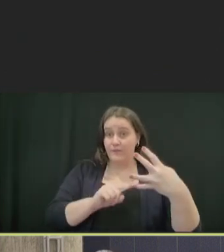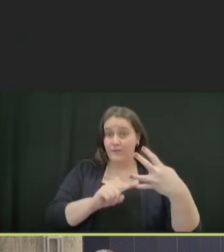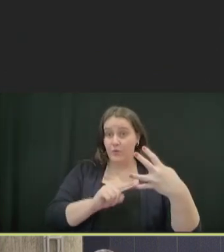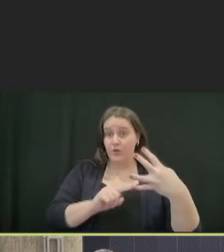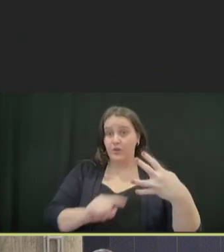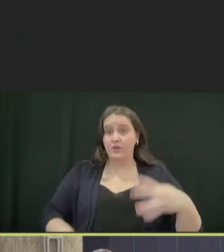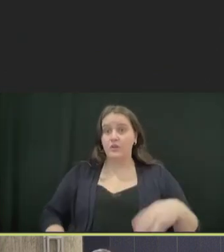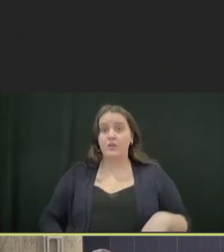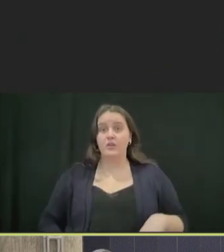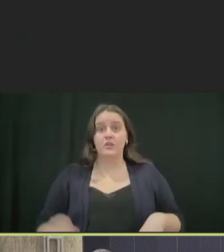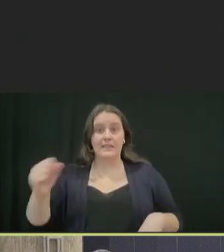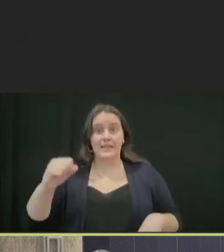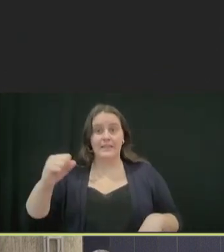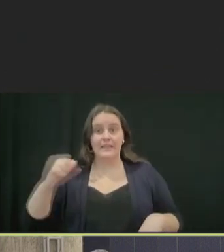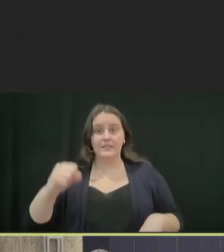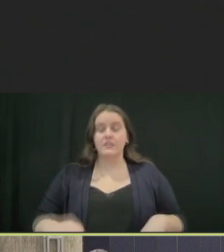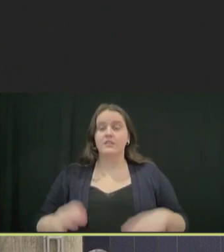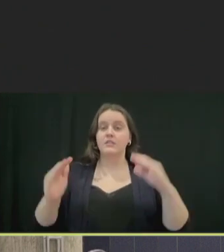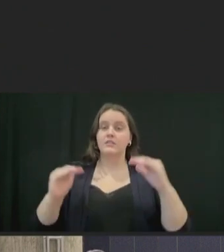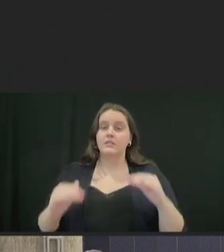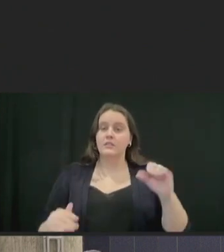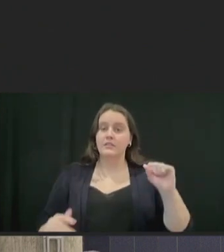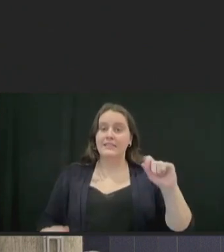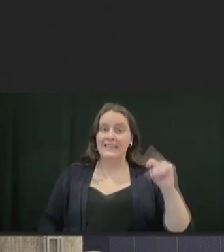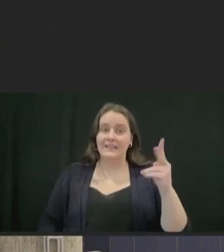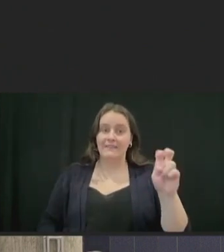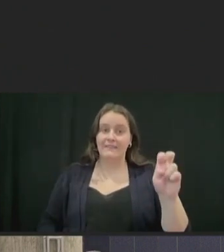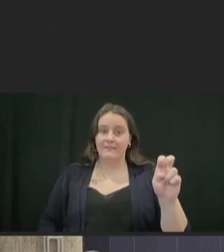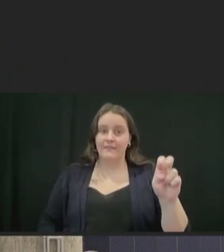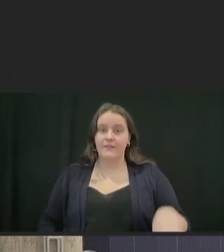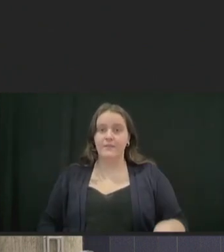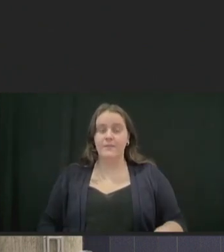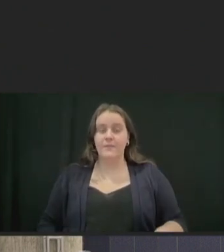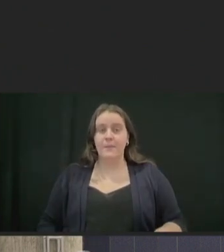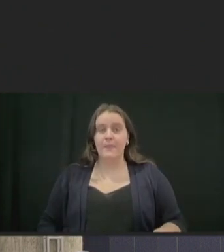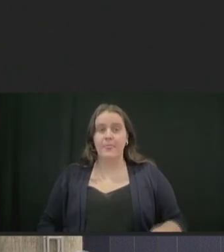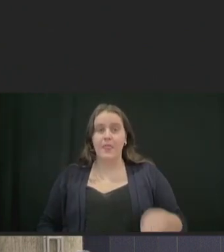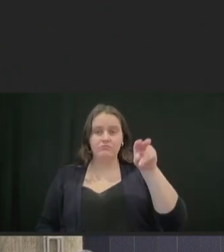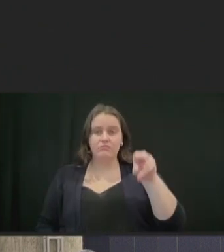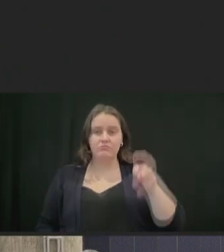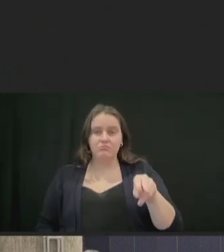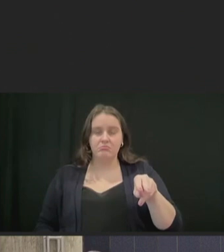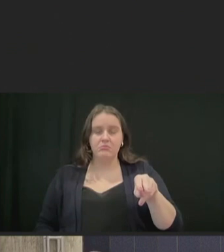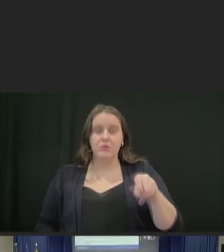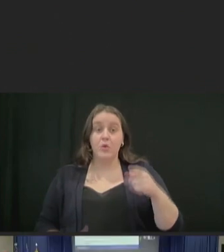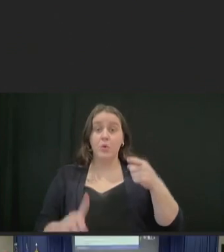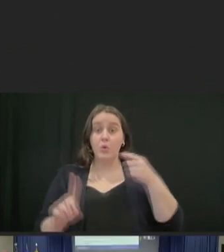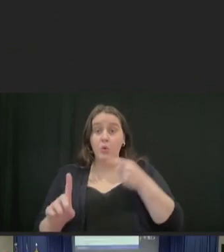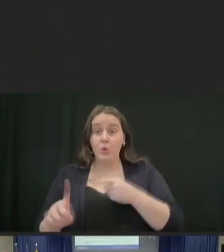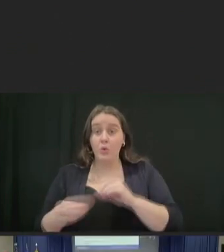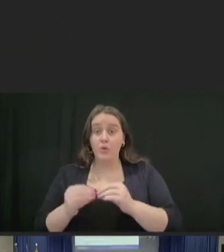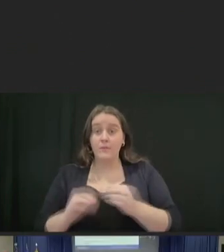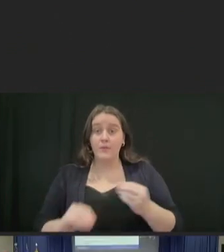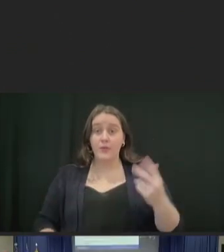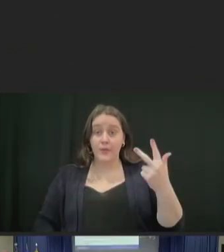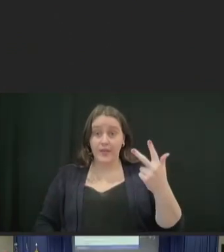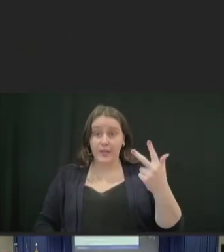Steve Rendernecht. Yeah, just looking at the wording of goal 3, a thought here,